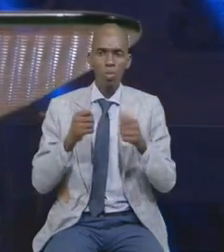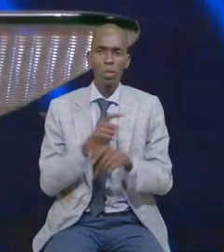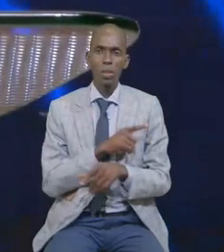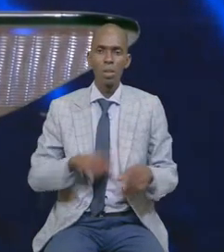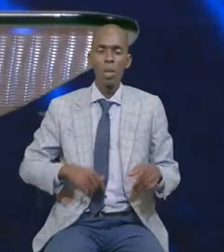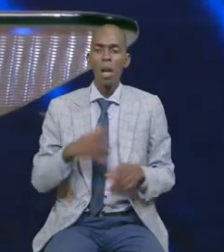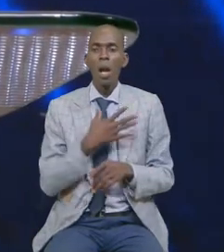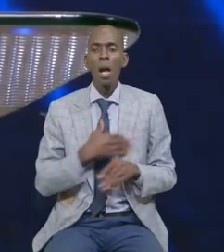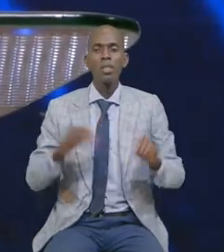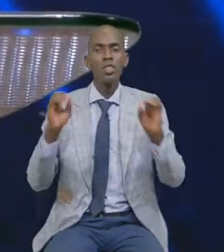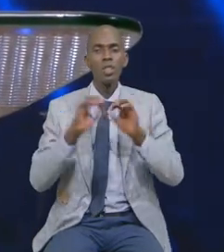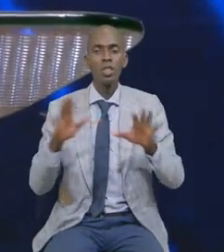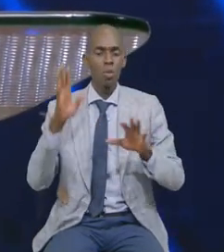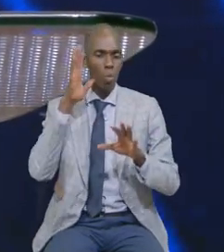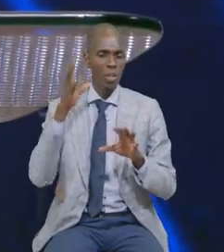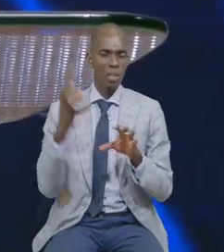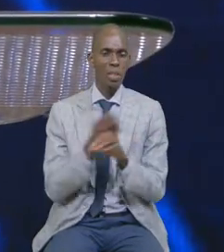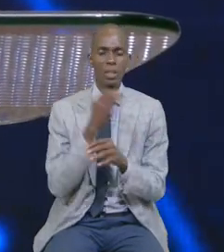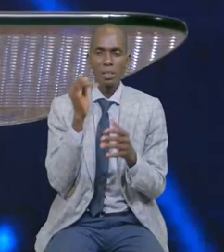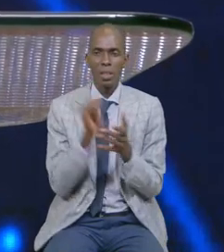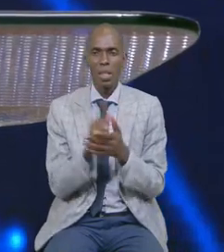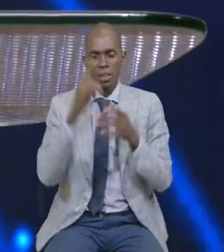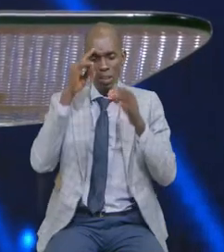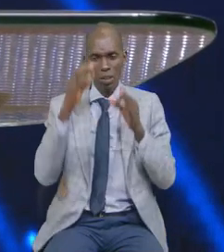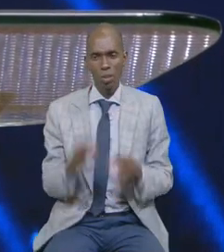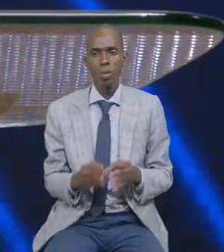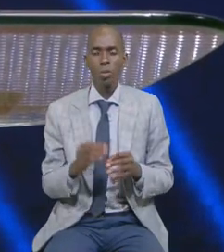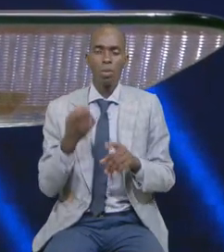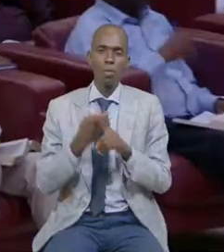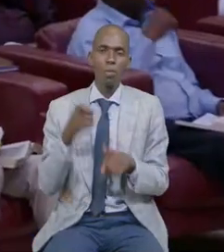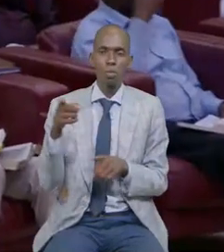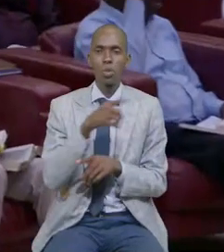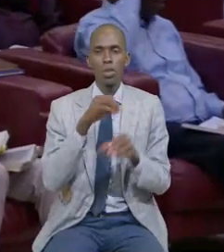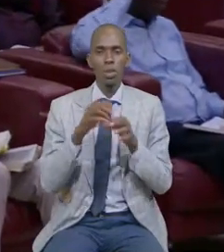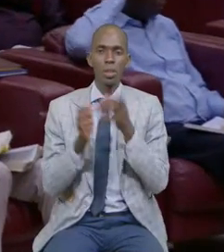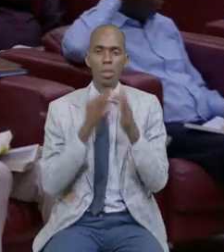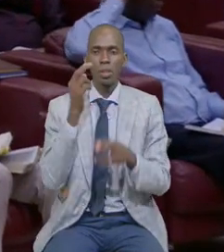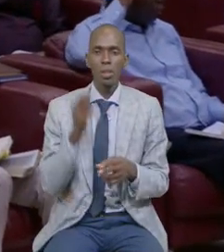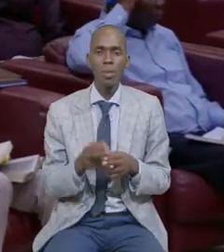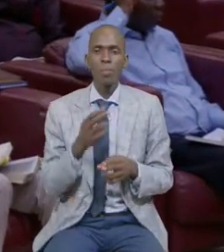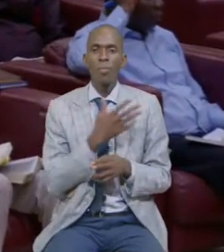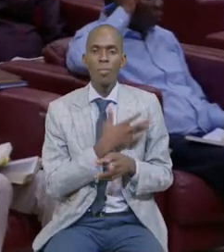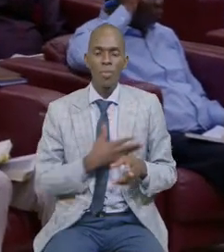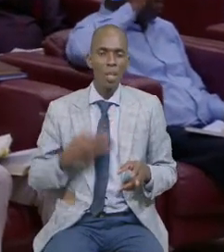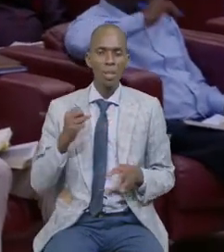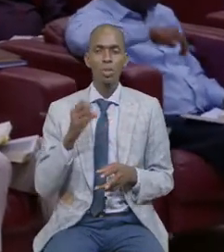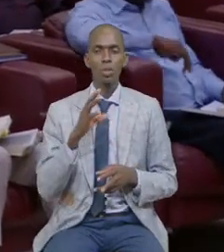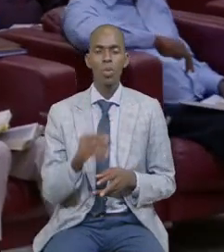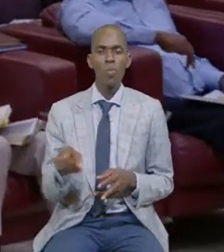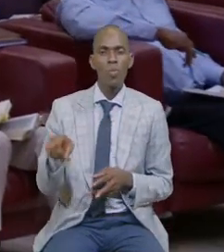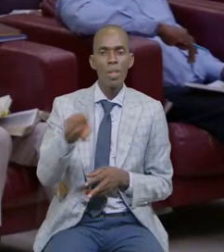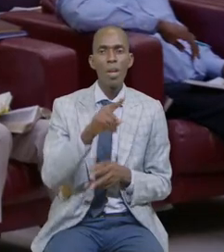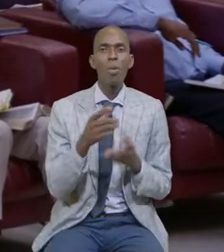decision, consecration, away from you in Jesus' name. And so he wanted them